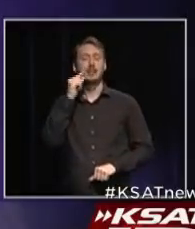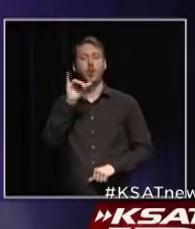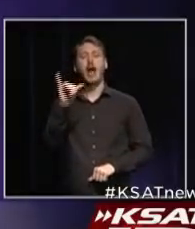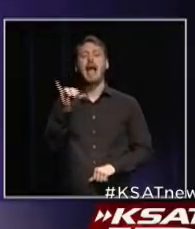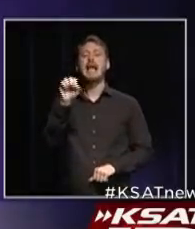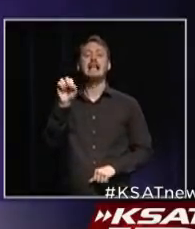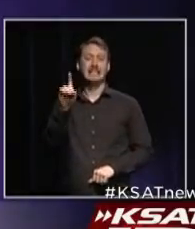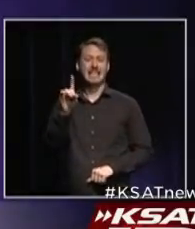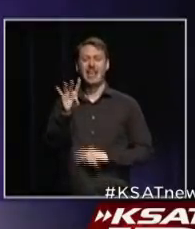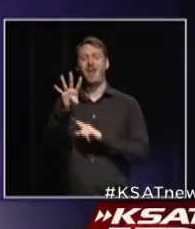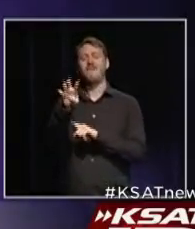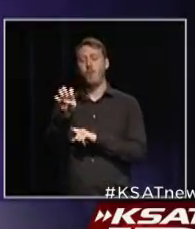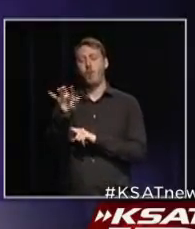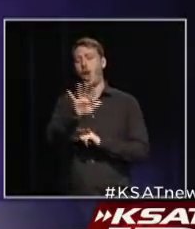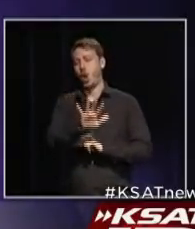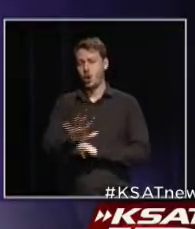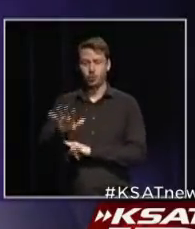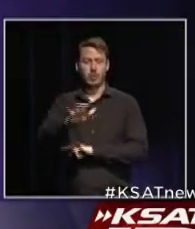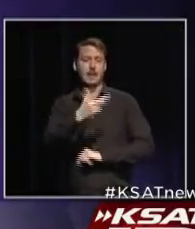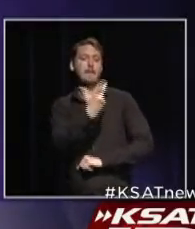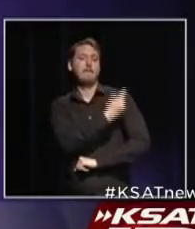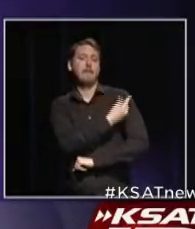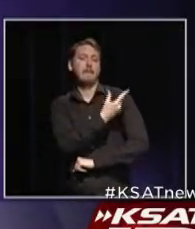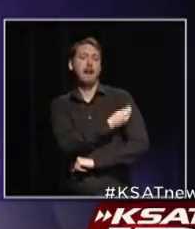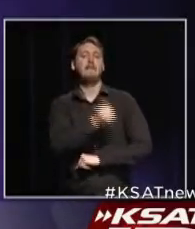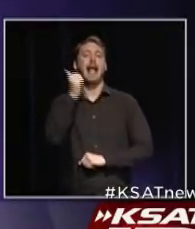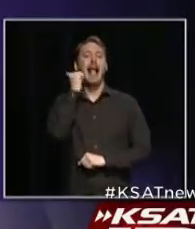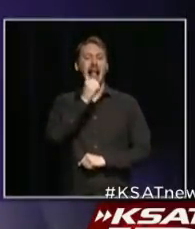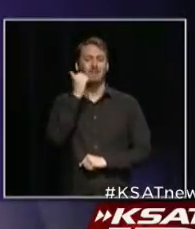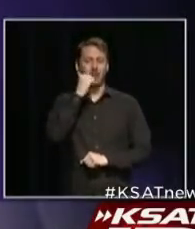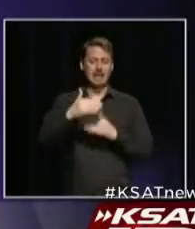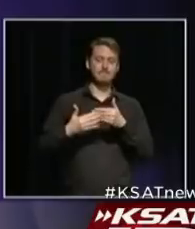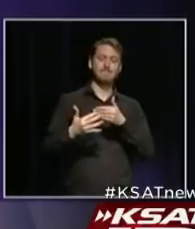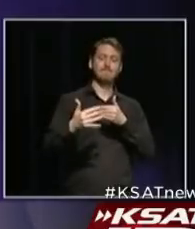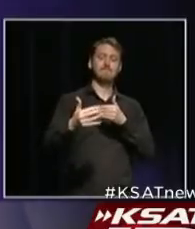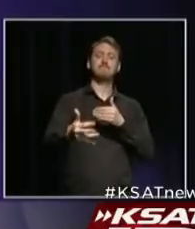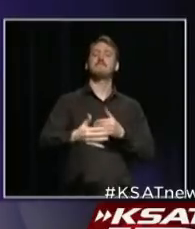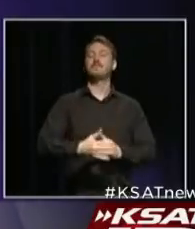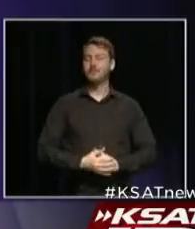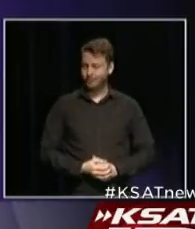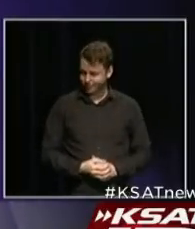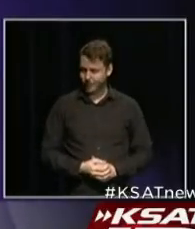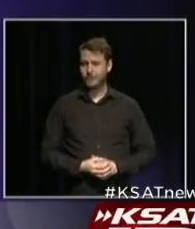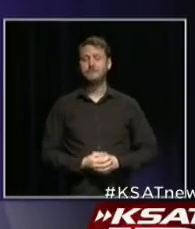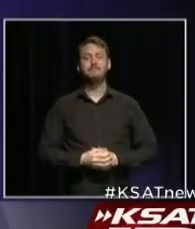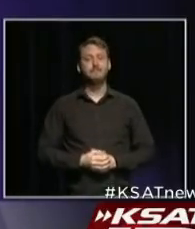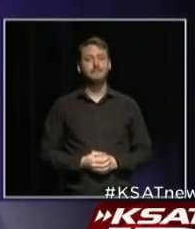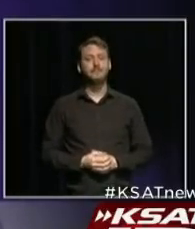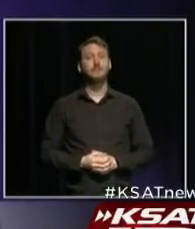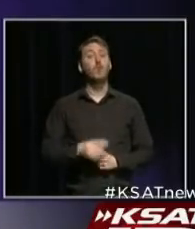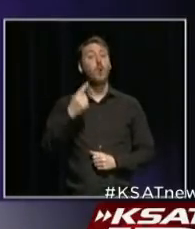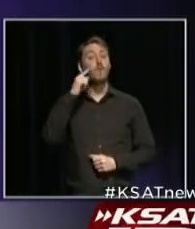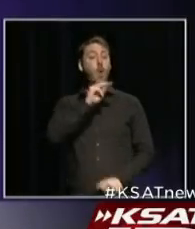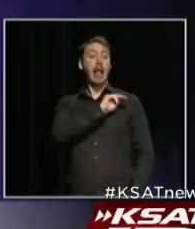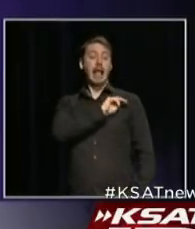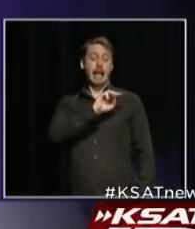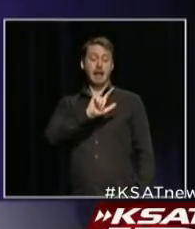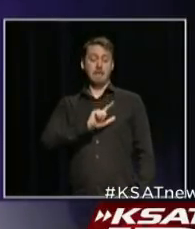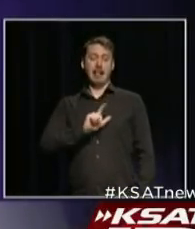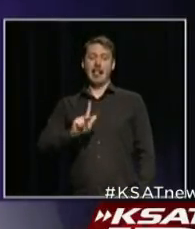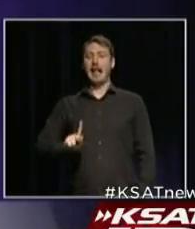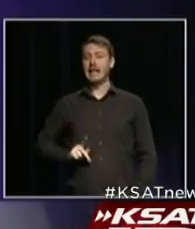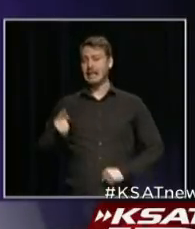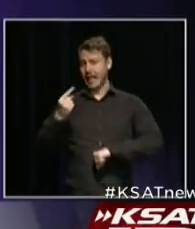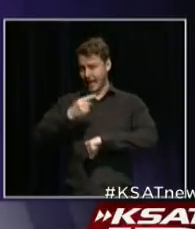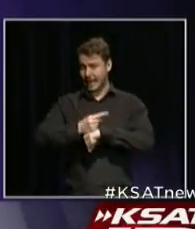doing about 400 of them every day during that time frame. Martin Luther King Day, we were able to do